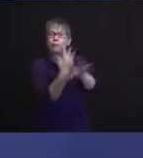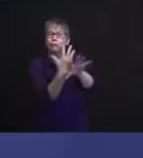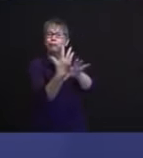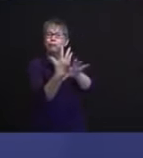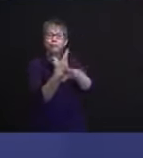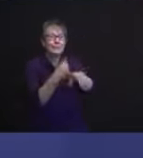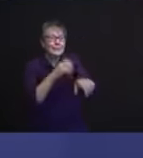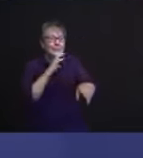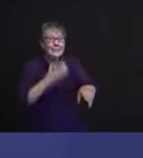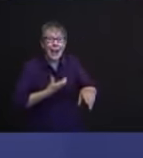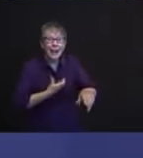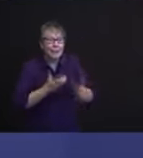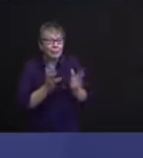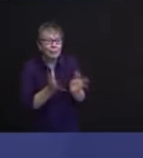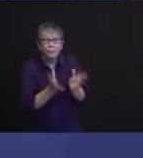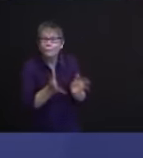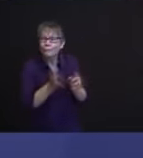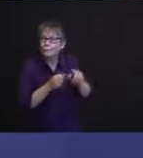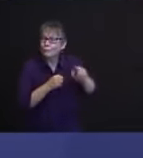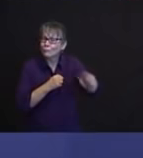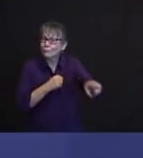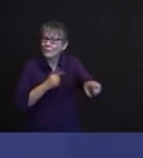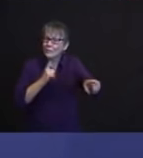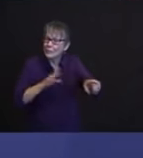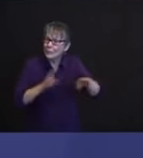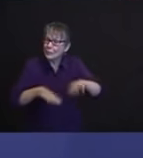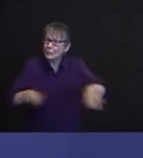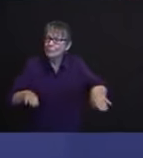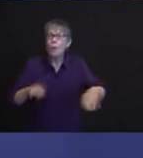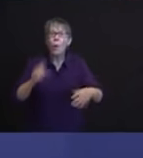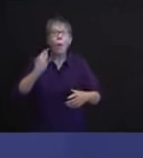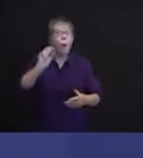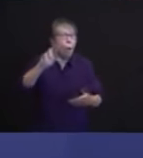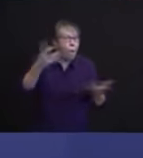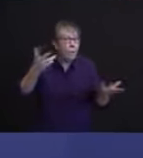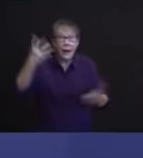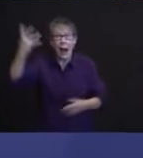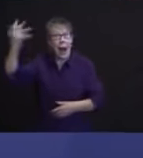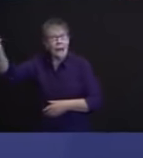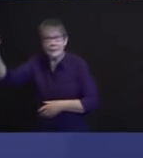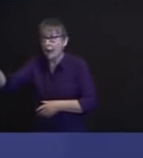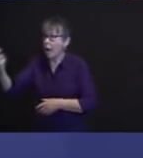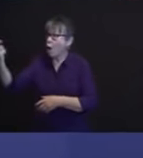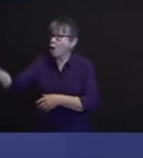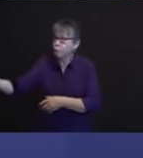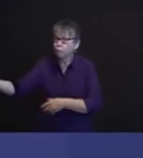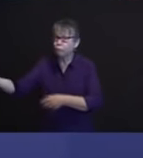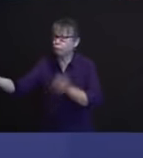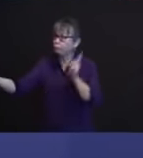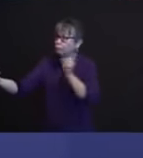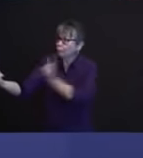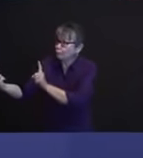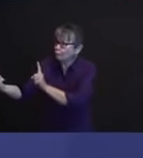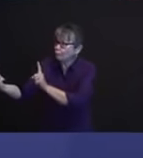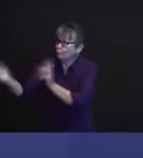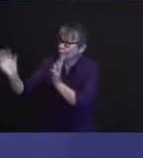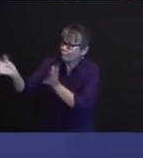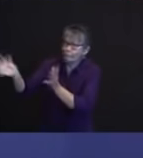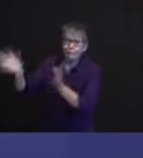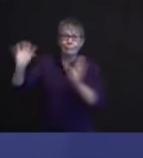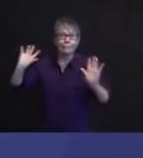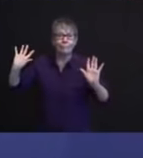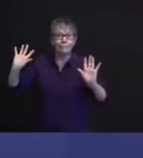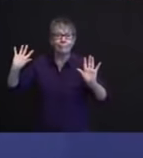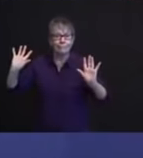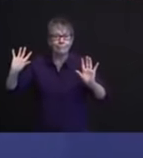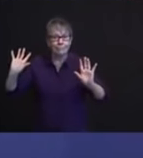indoor locations still choose to offer in-person visits, these visits should be made via reservation, be socially distant, and